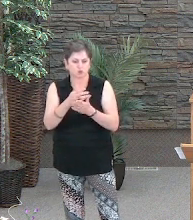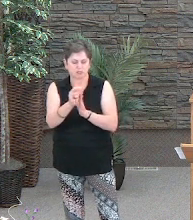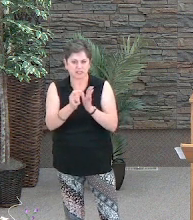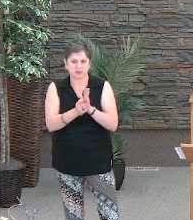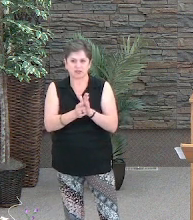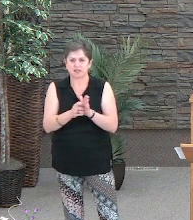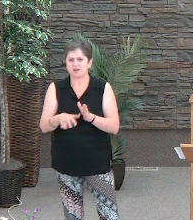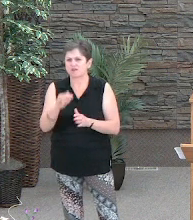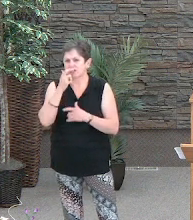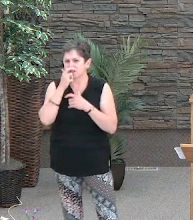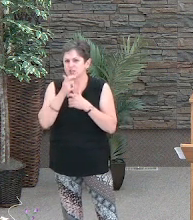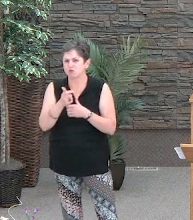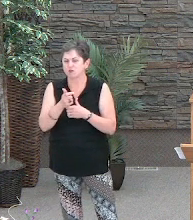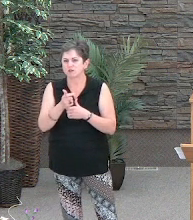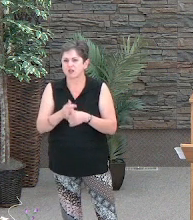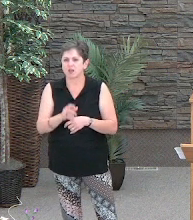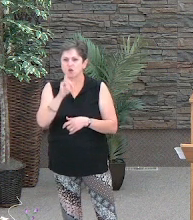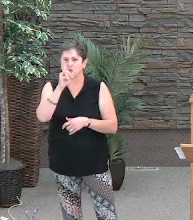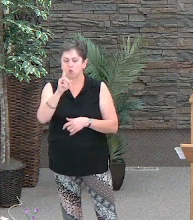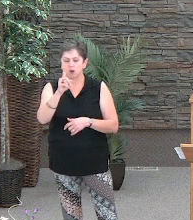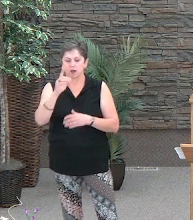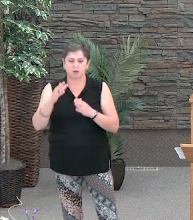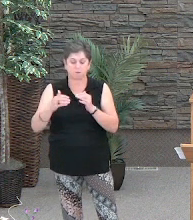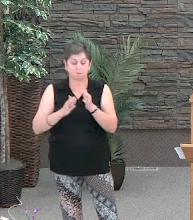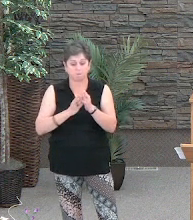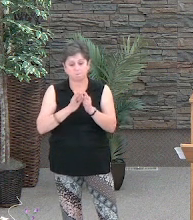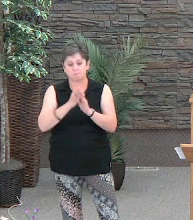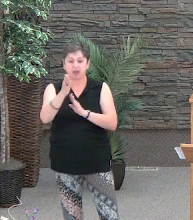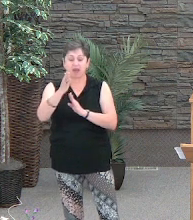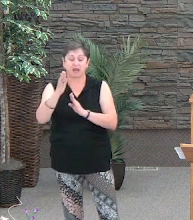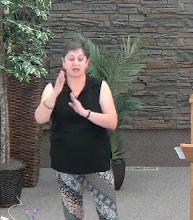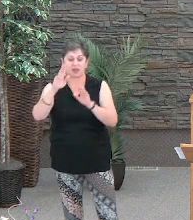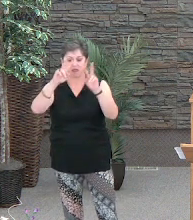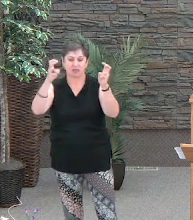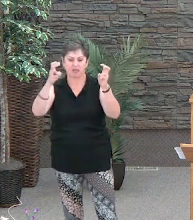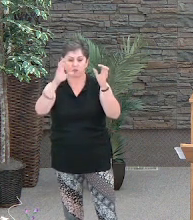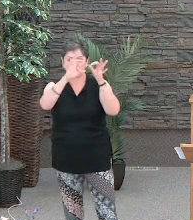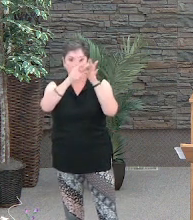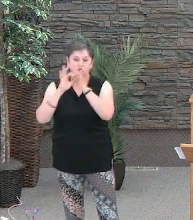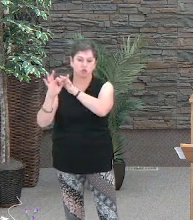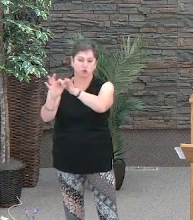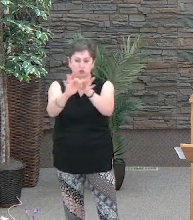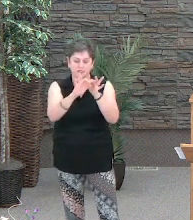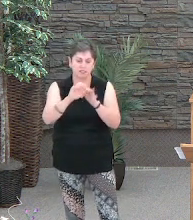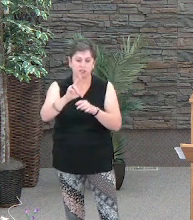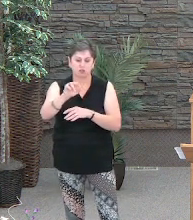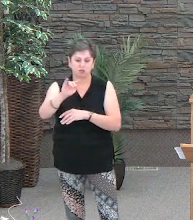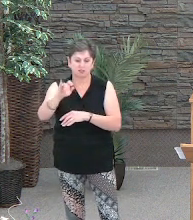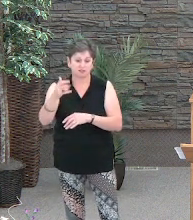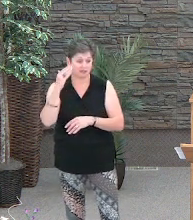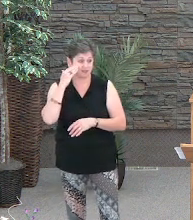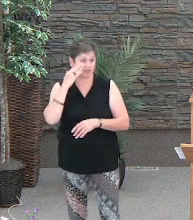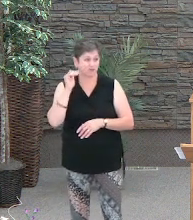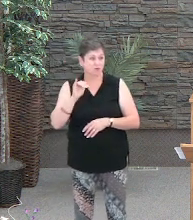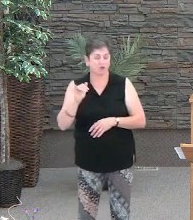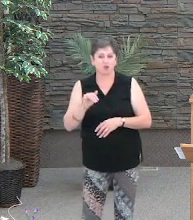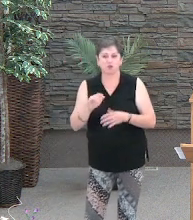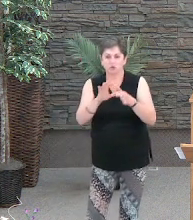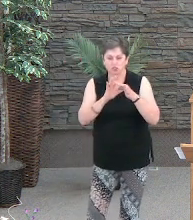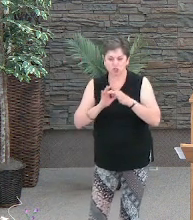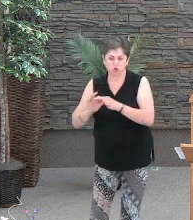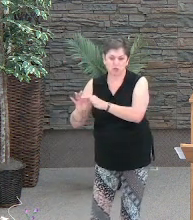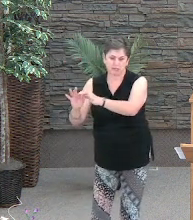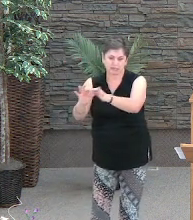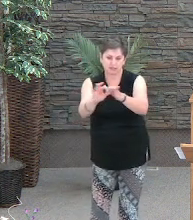I find it interesting that one prominent theme early on was unity. Does that sound familiar? Yeah. Was